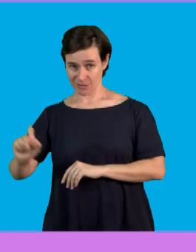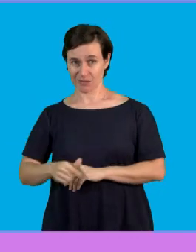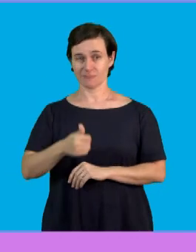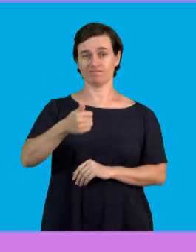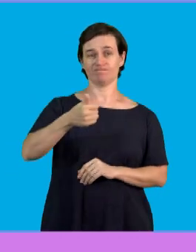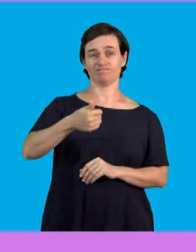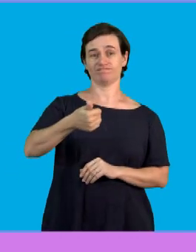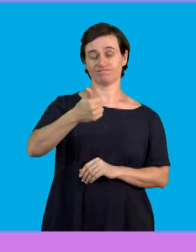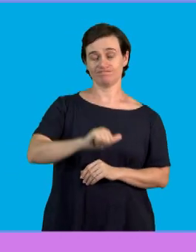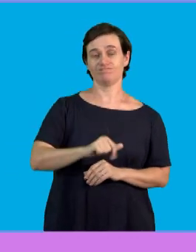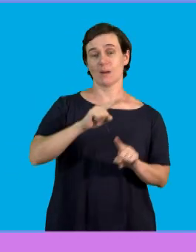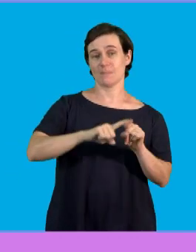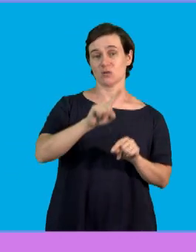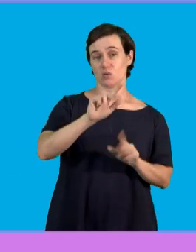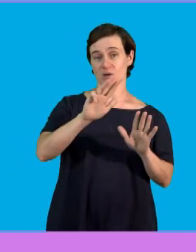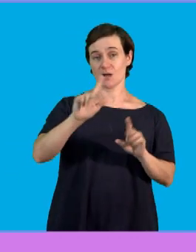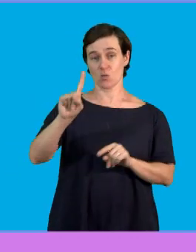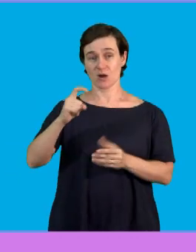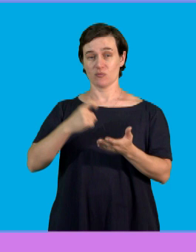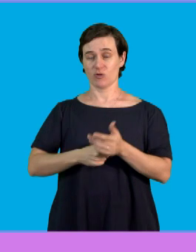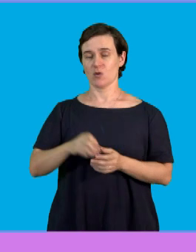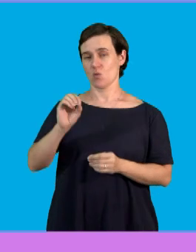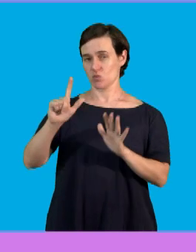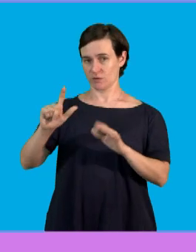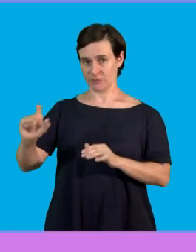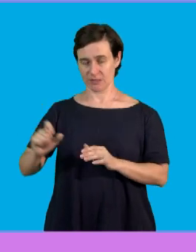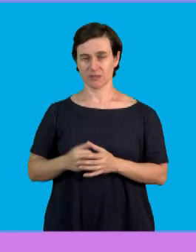22,695 rand 98 plus